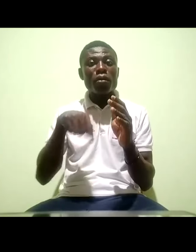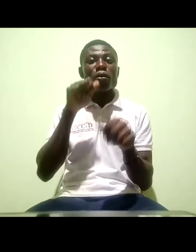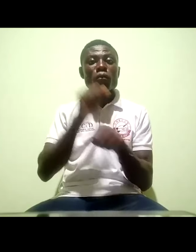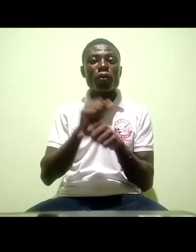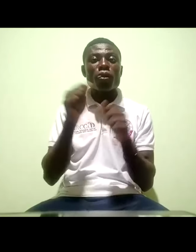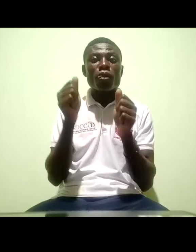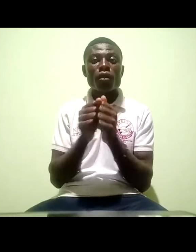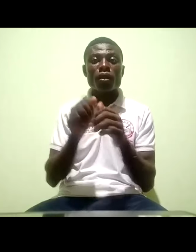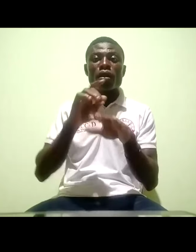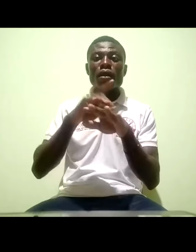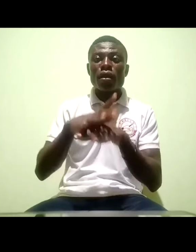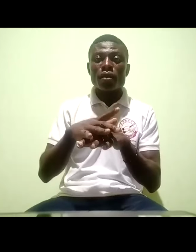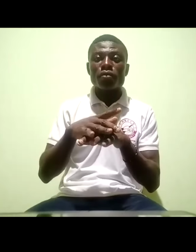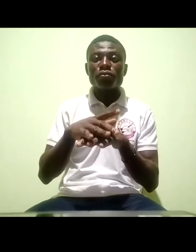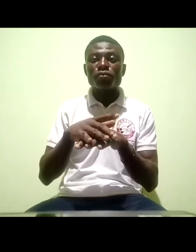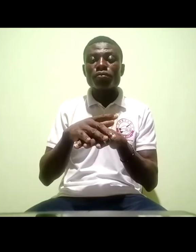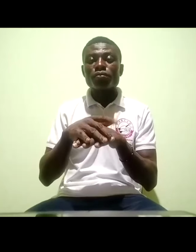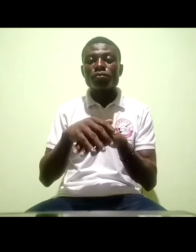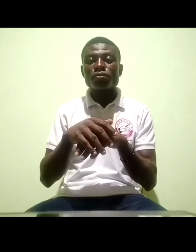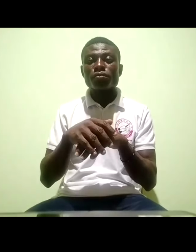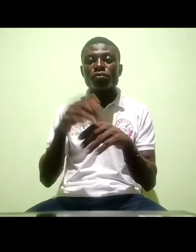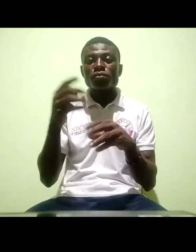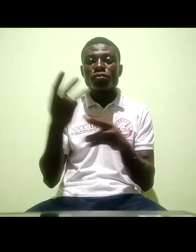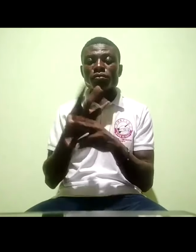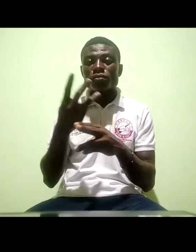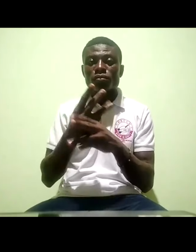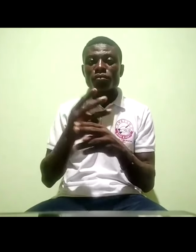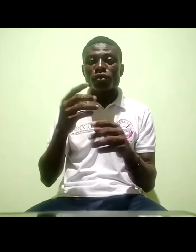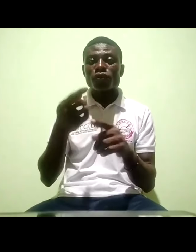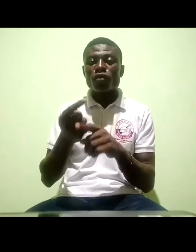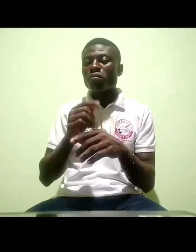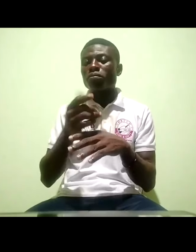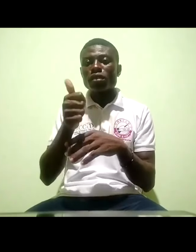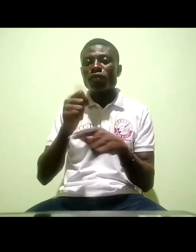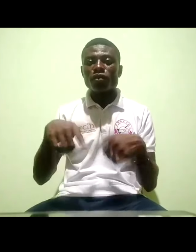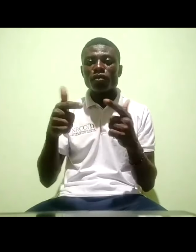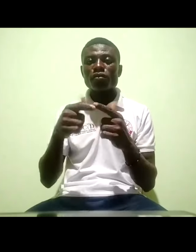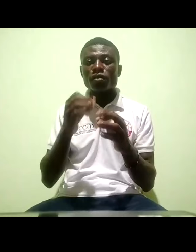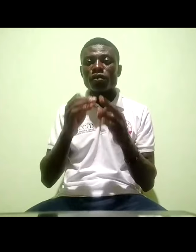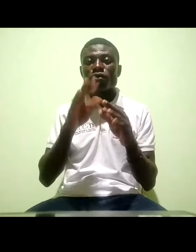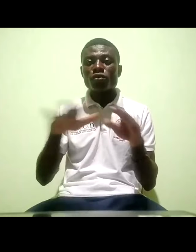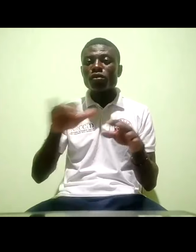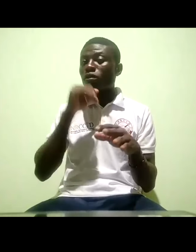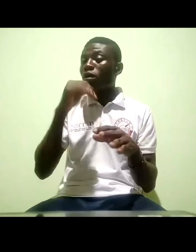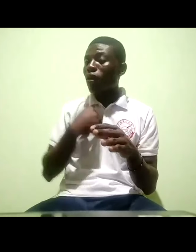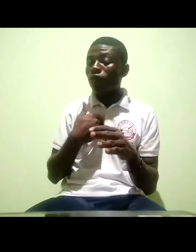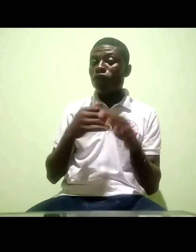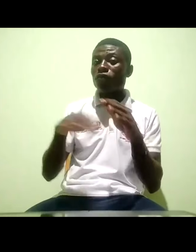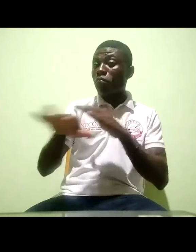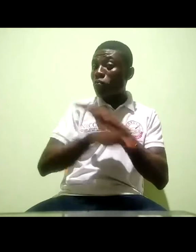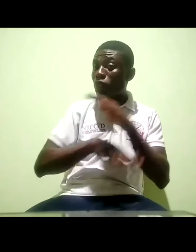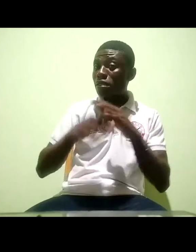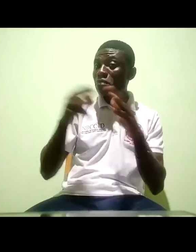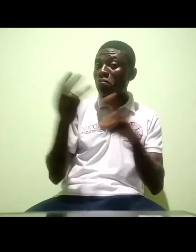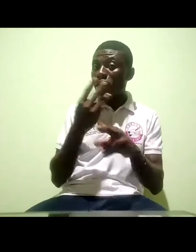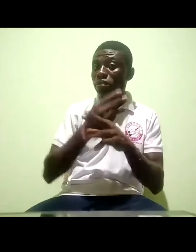early concepts of math from their daily environment. If the children don't have those, they will